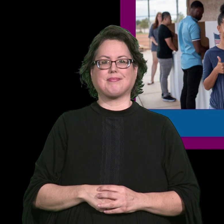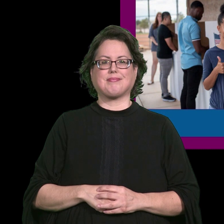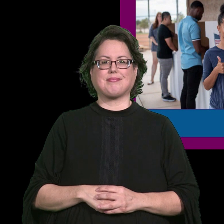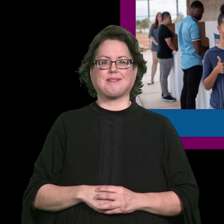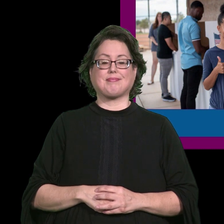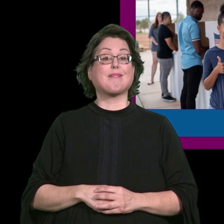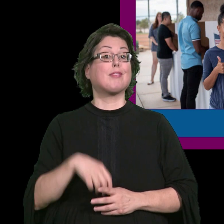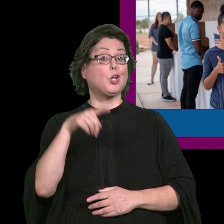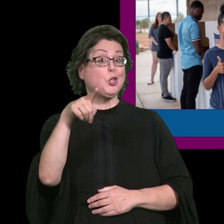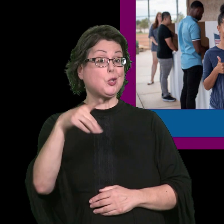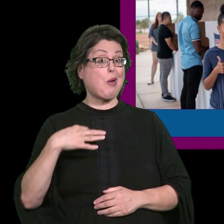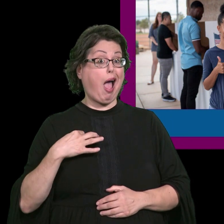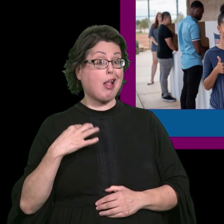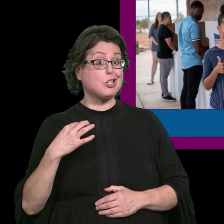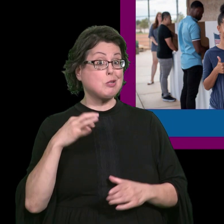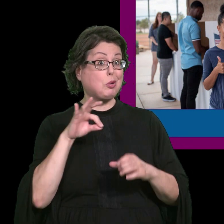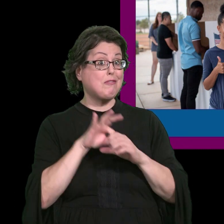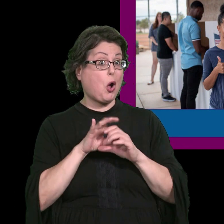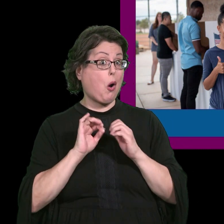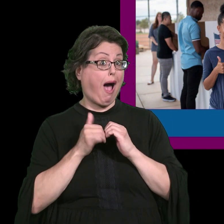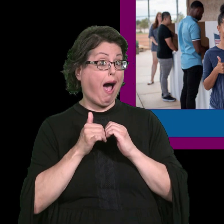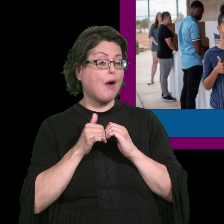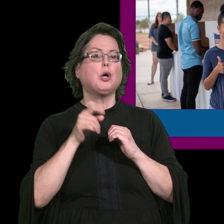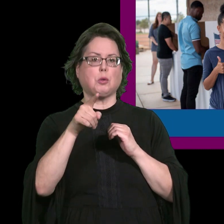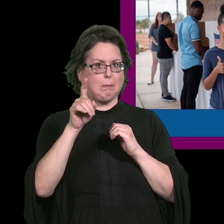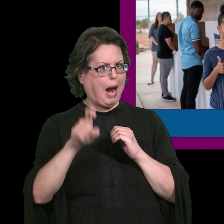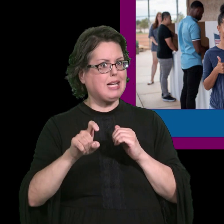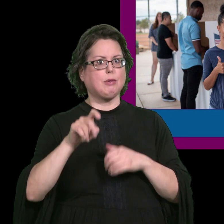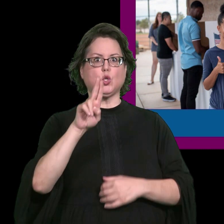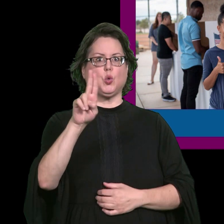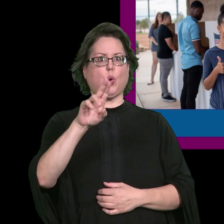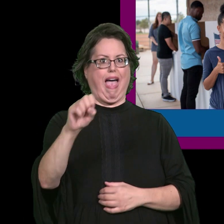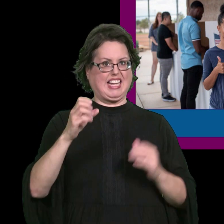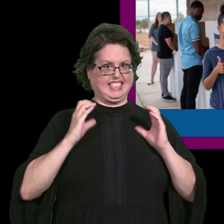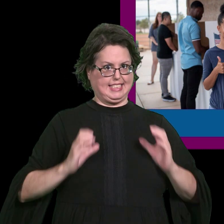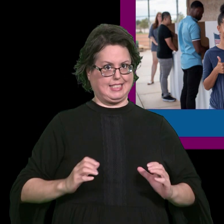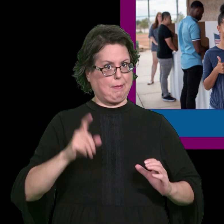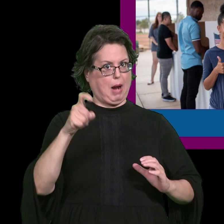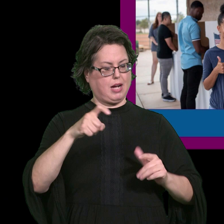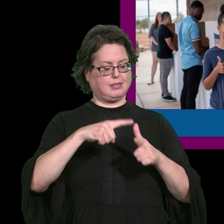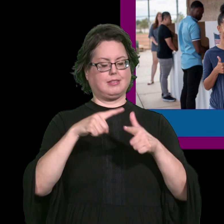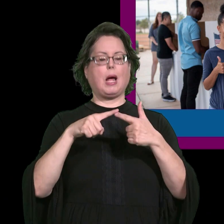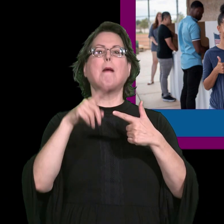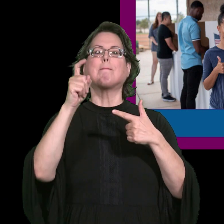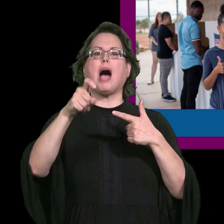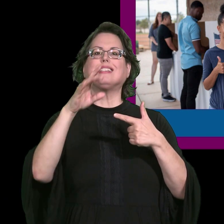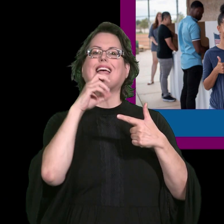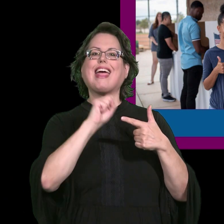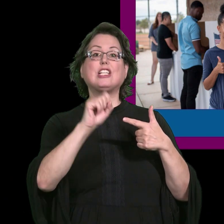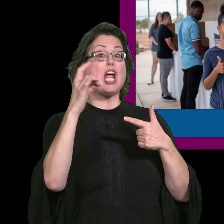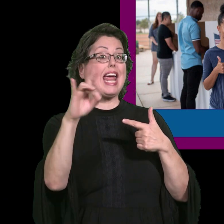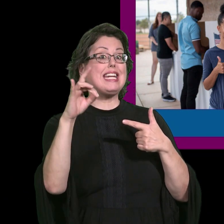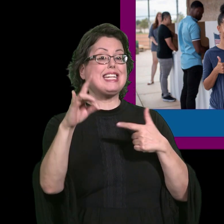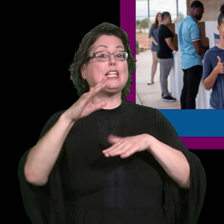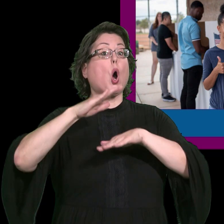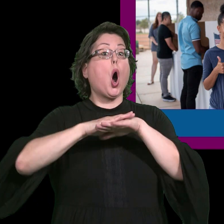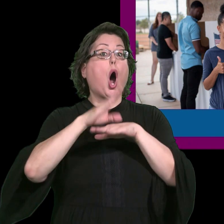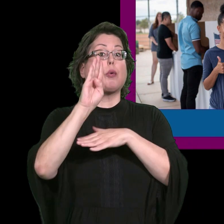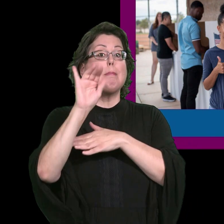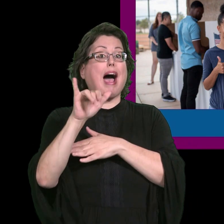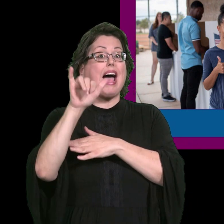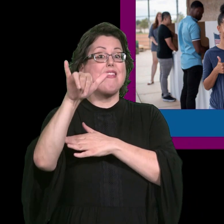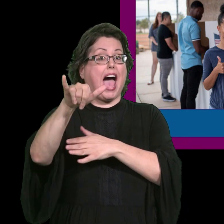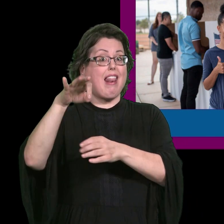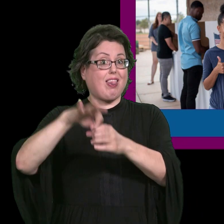To be eligible to vote, you must be a U.S. citizen, must be 18 years old on or by the next election